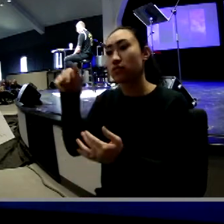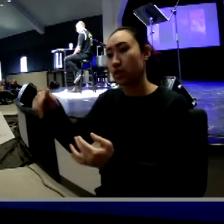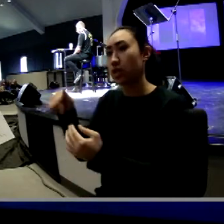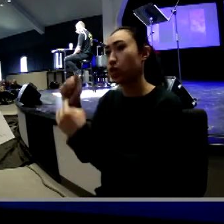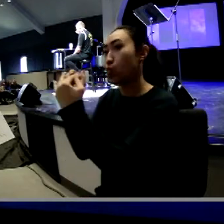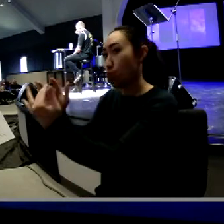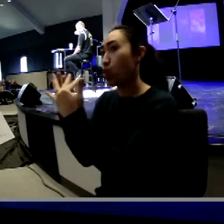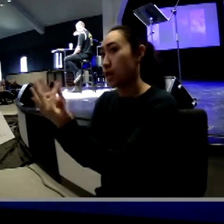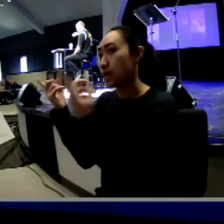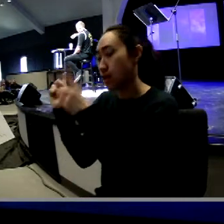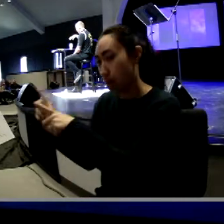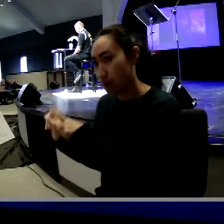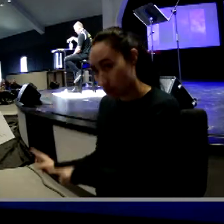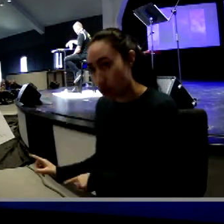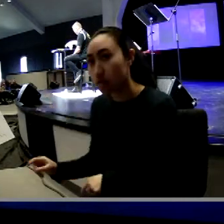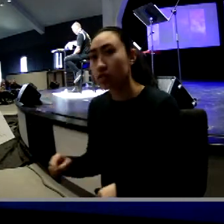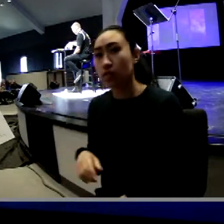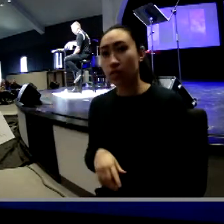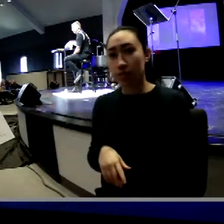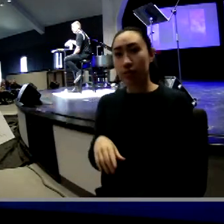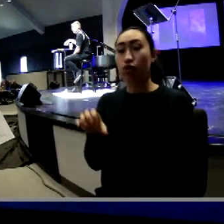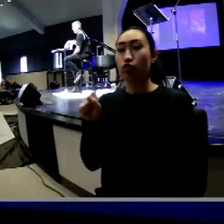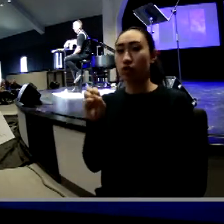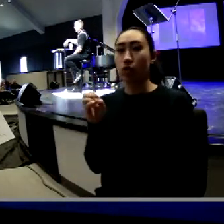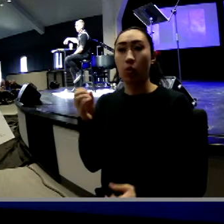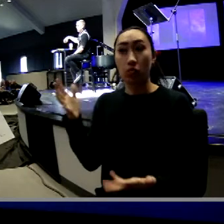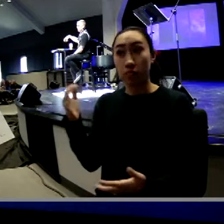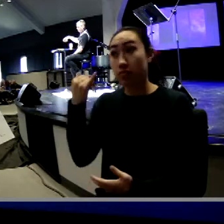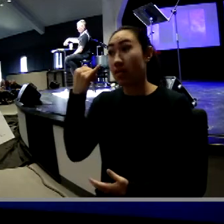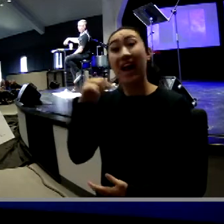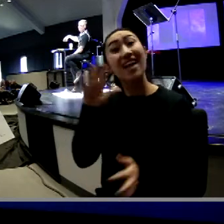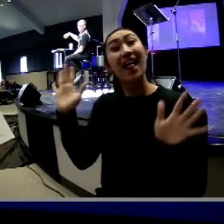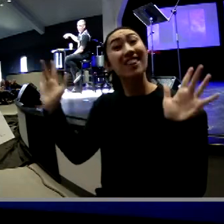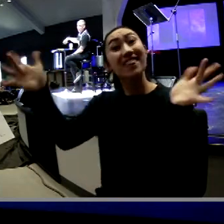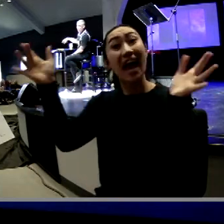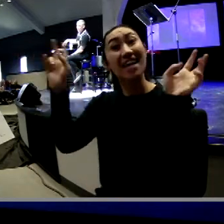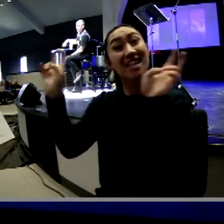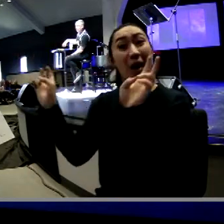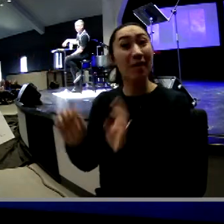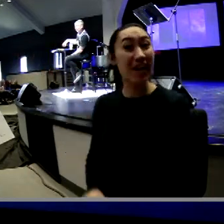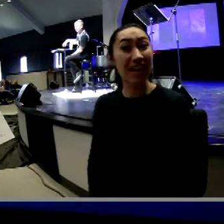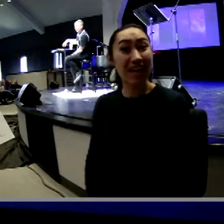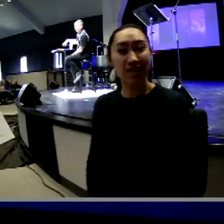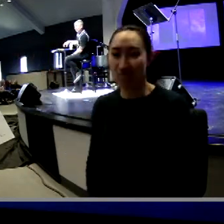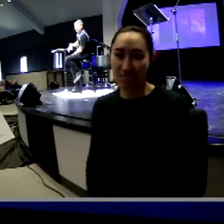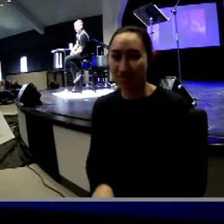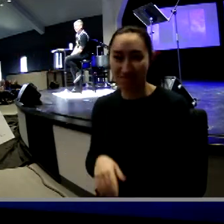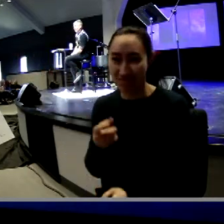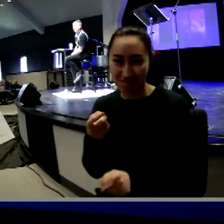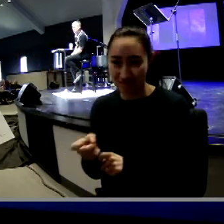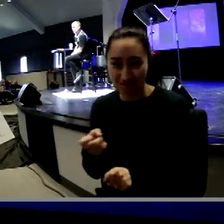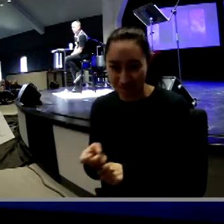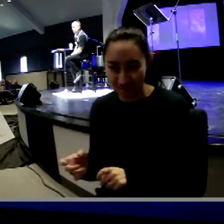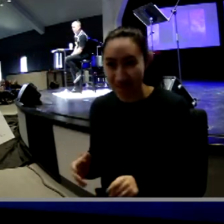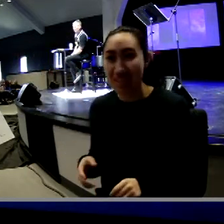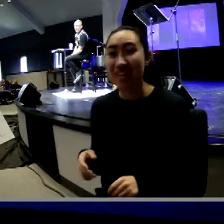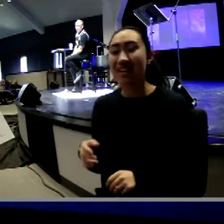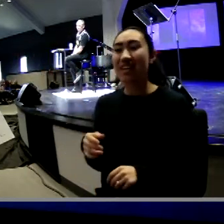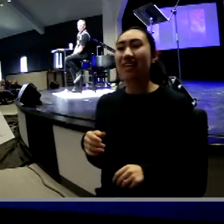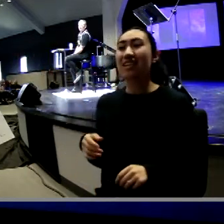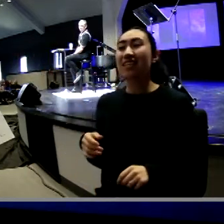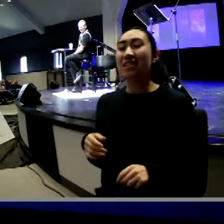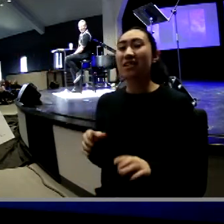on. But I want to talk a little bit today about a kingdom imagination. You need to